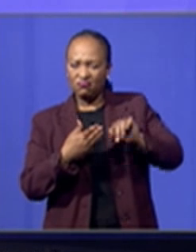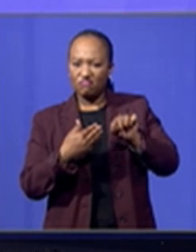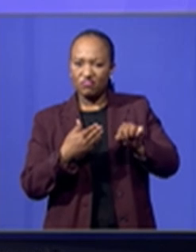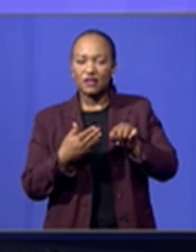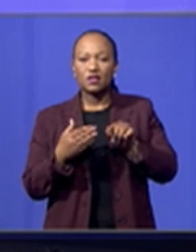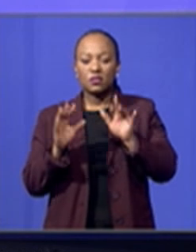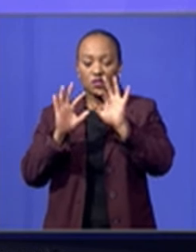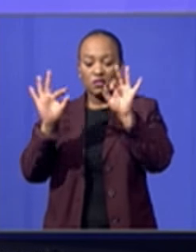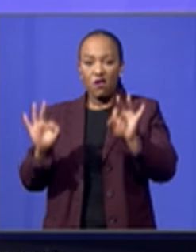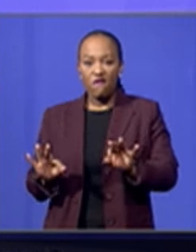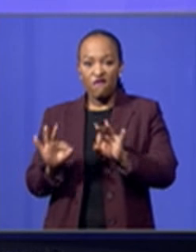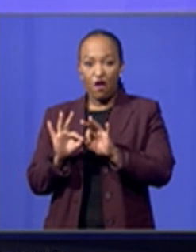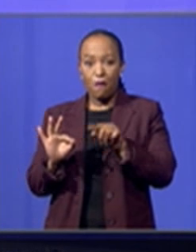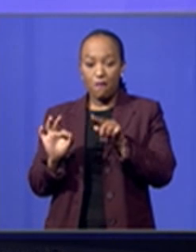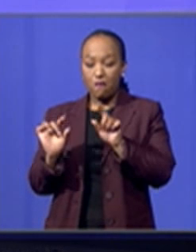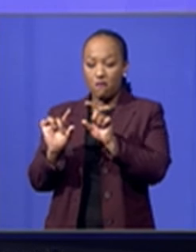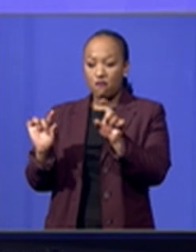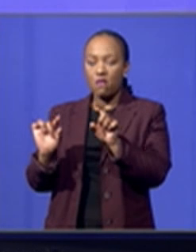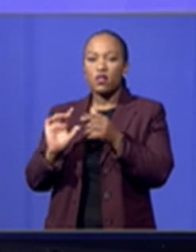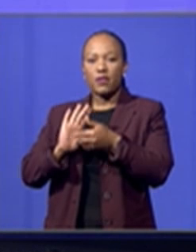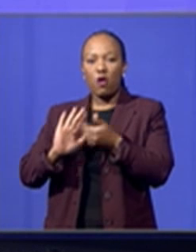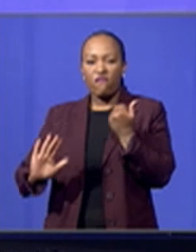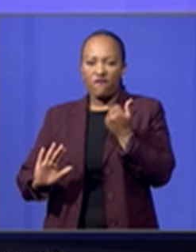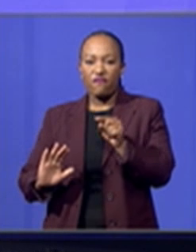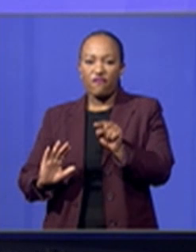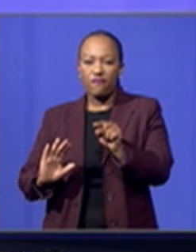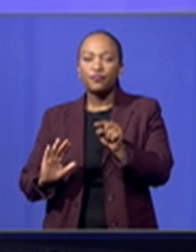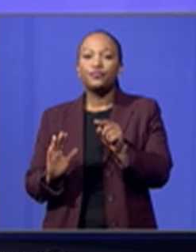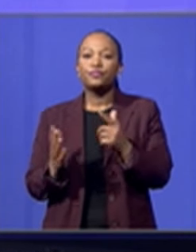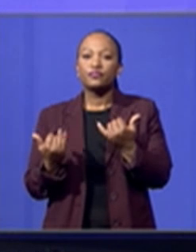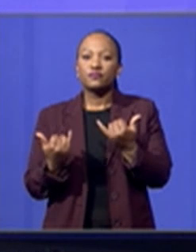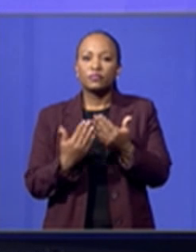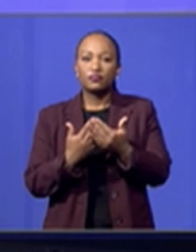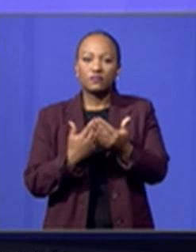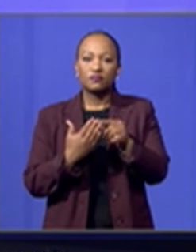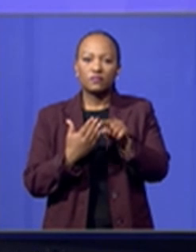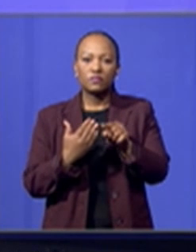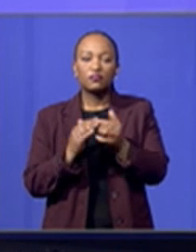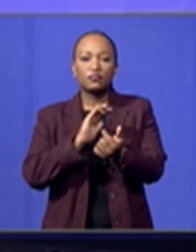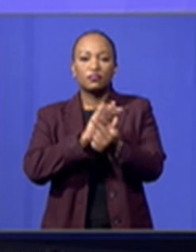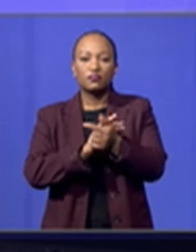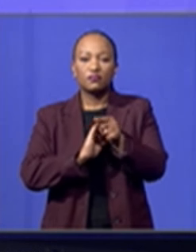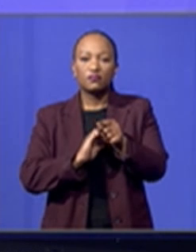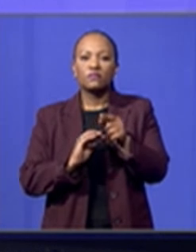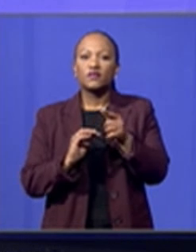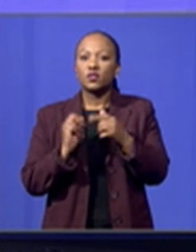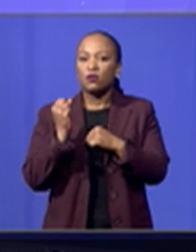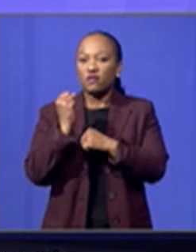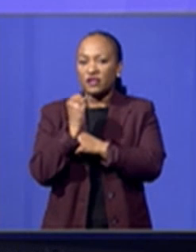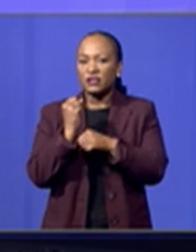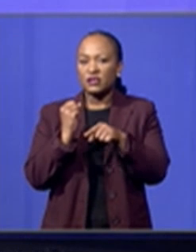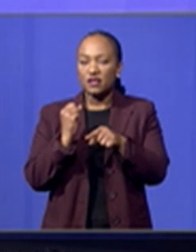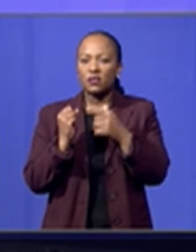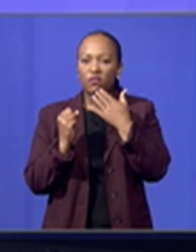e tlosiwe mo diforomong tsa dikopo. E sweditswe go batla kgakololo ya semolao go tswa kwa kantorong ya Mmusakgotla wa